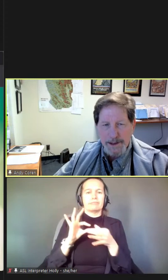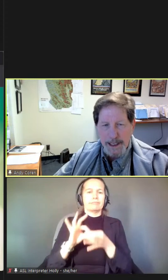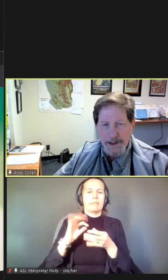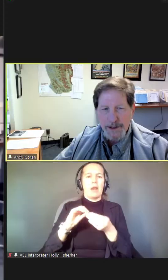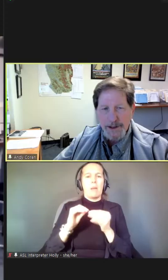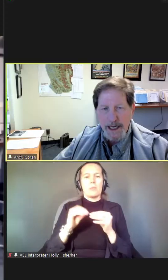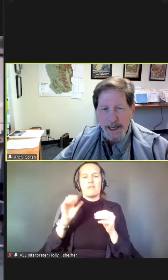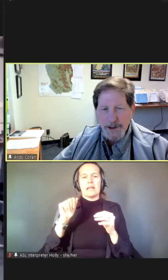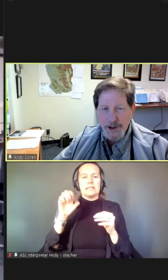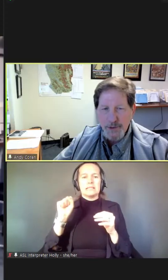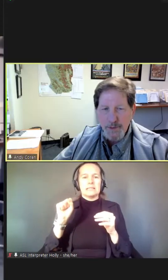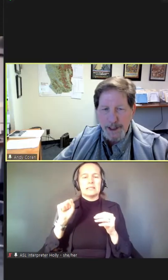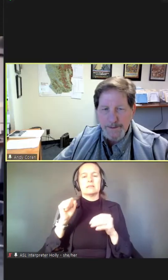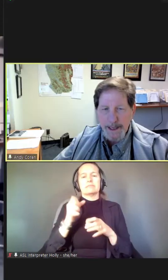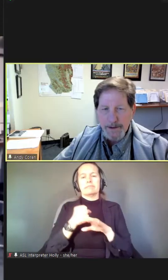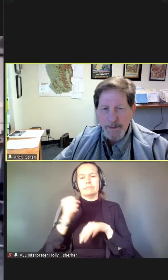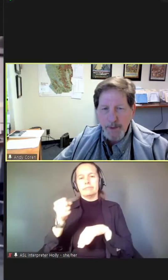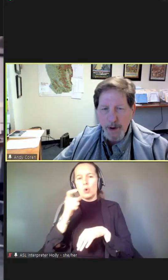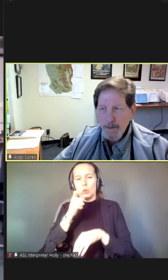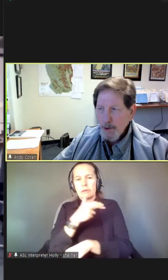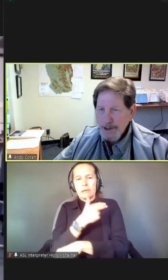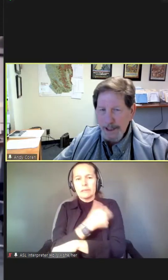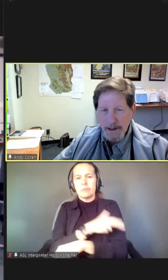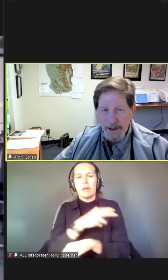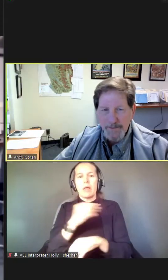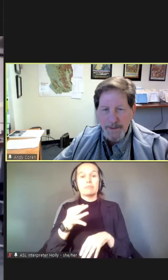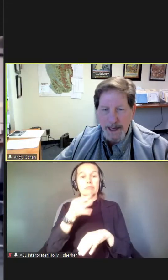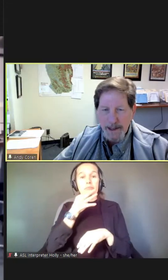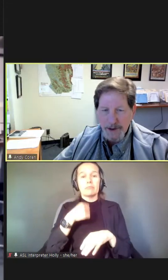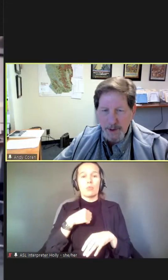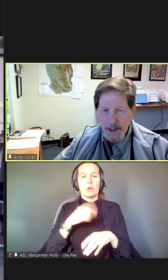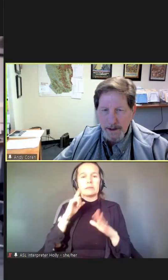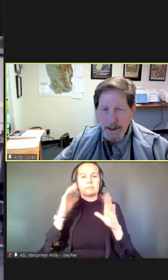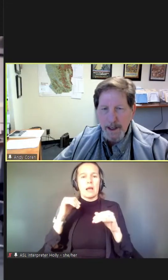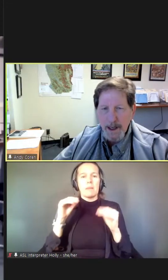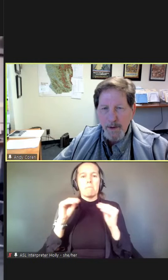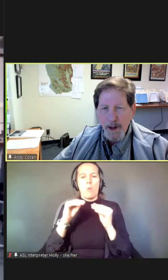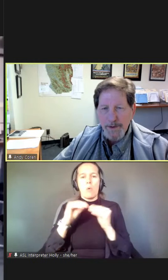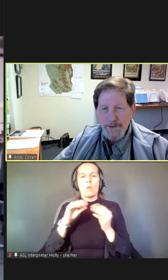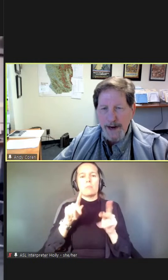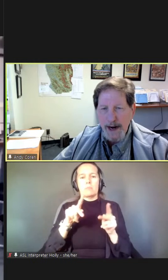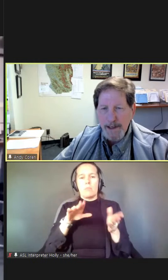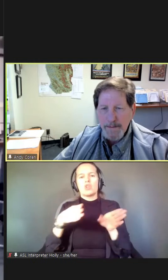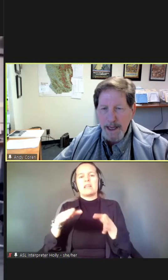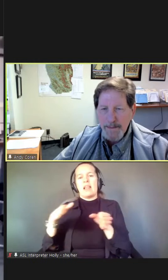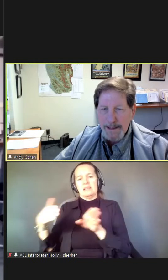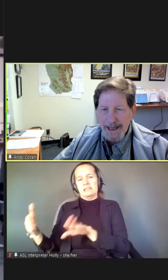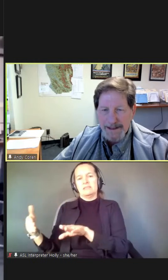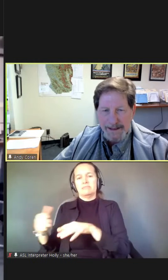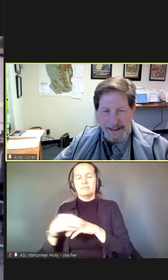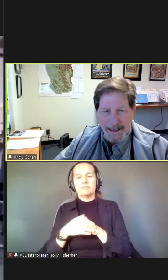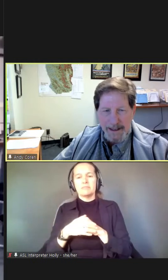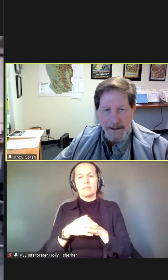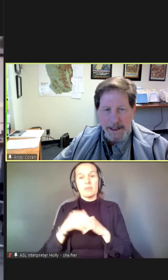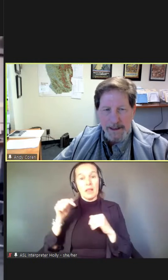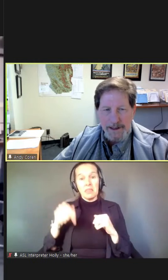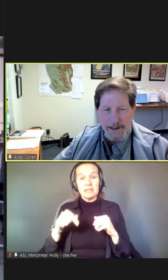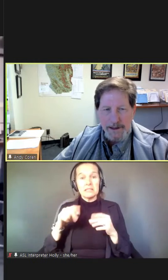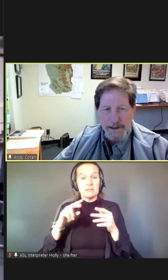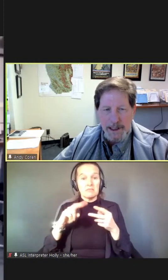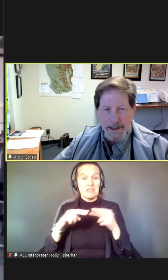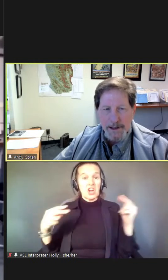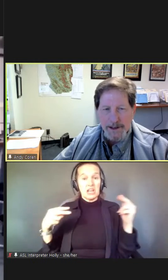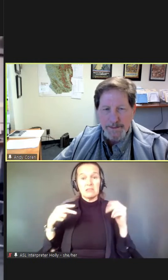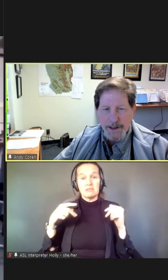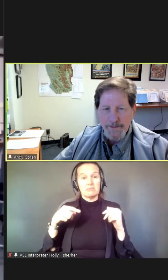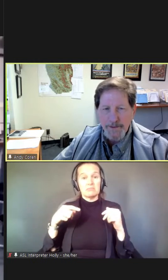hospitalizations, and soon we expect more mortality from that as well. While this variant may be less lethal, it is